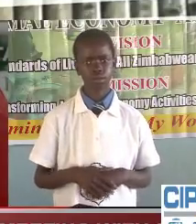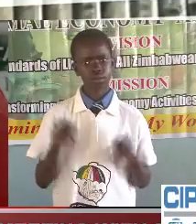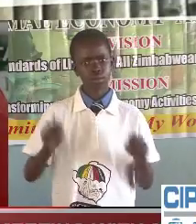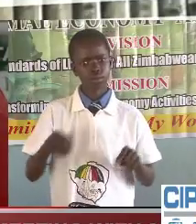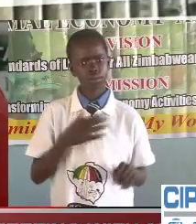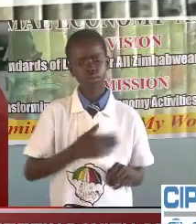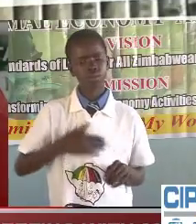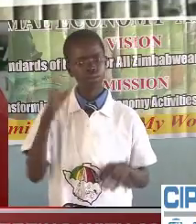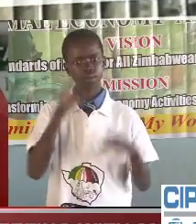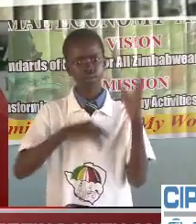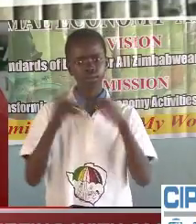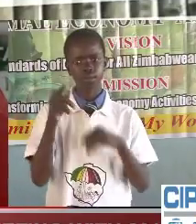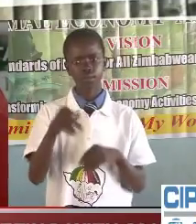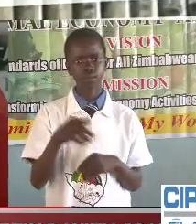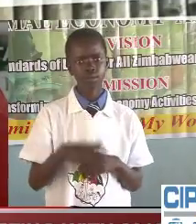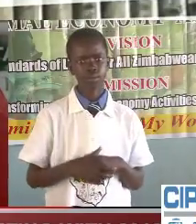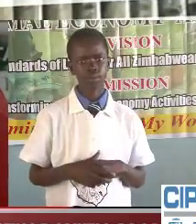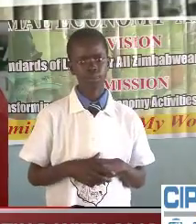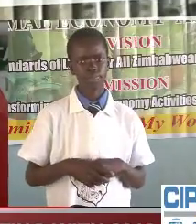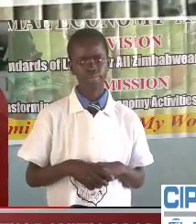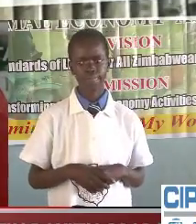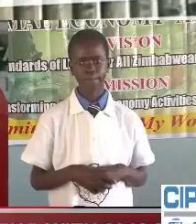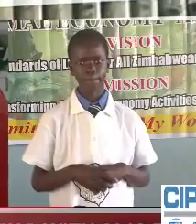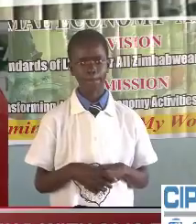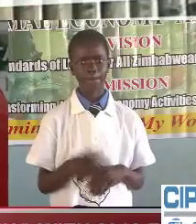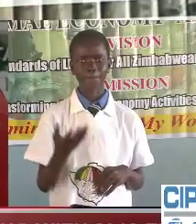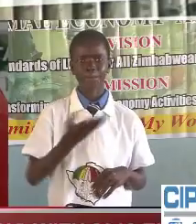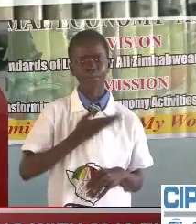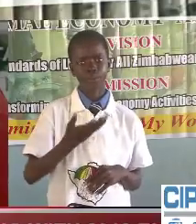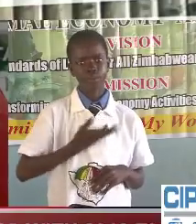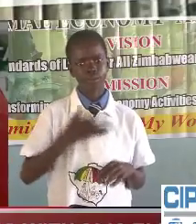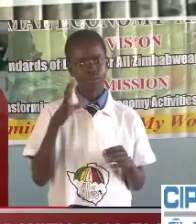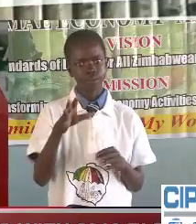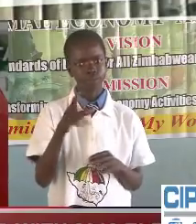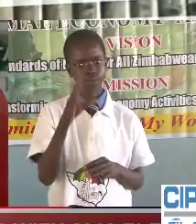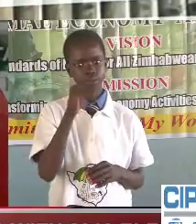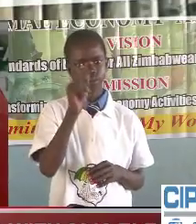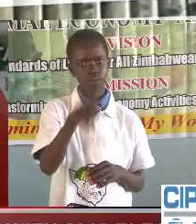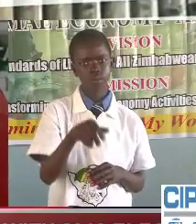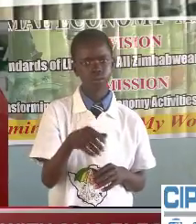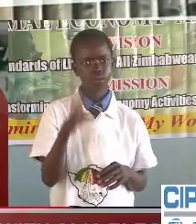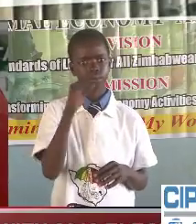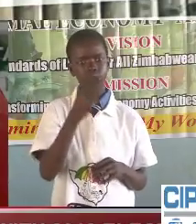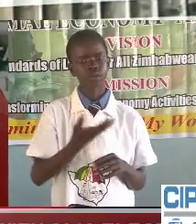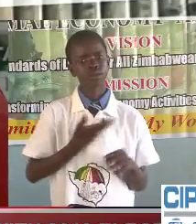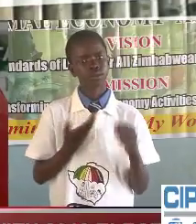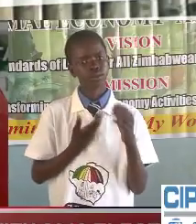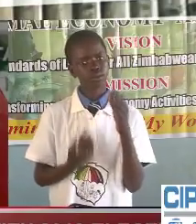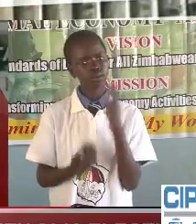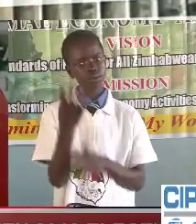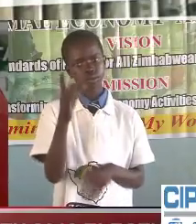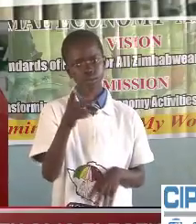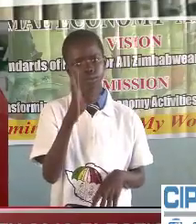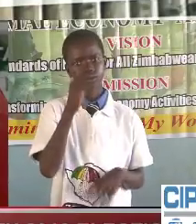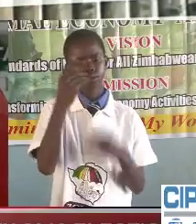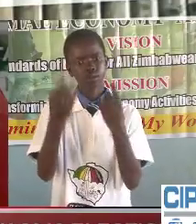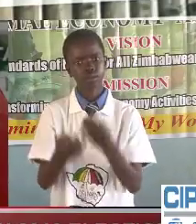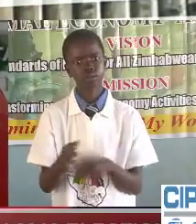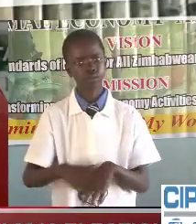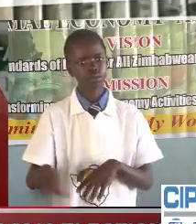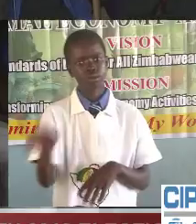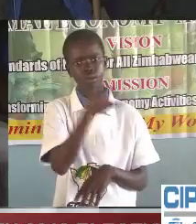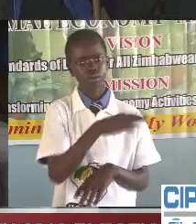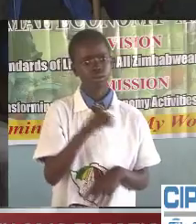Nasi ndoda kutaura ndichiti ma political contestants ava vari kukukwidza zvigaro